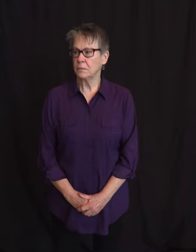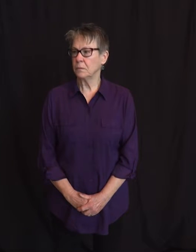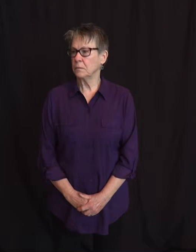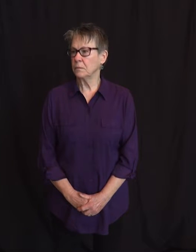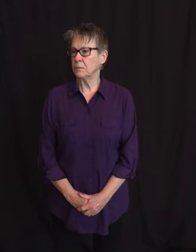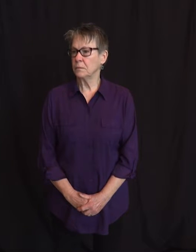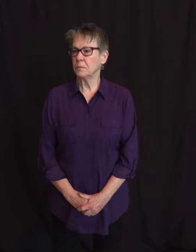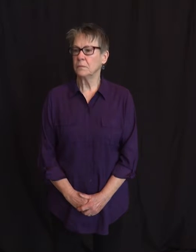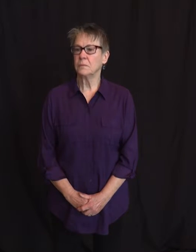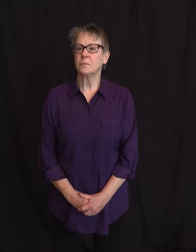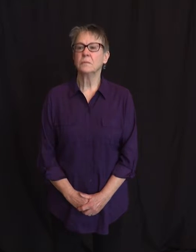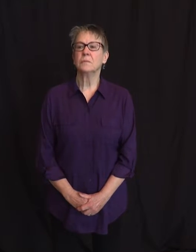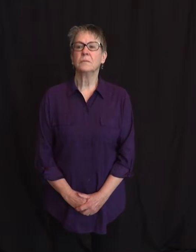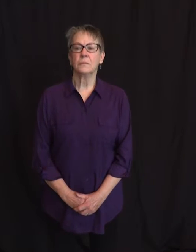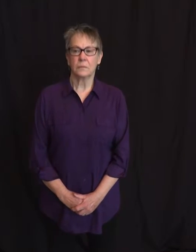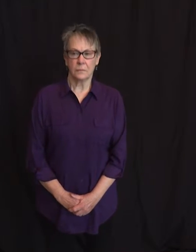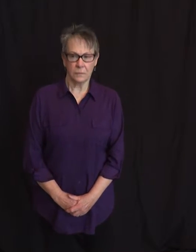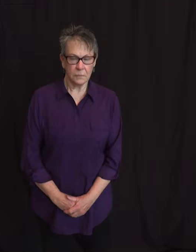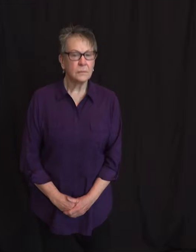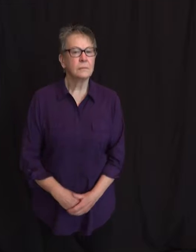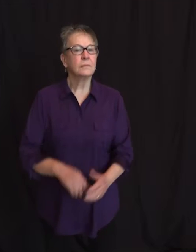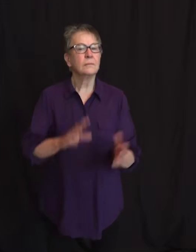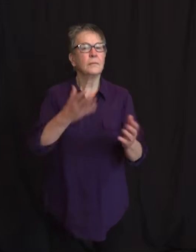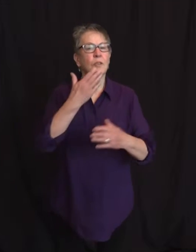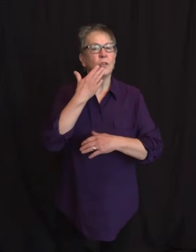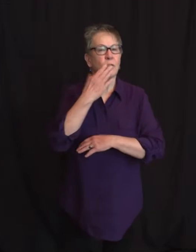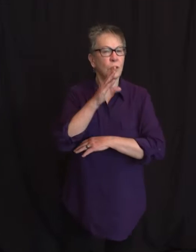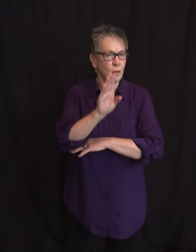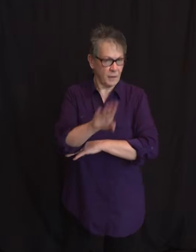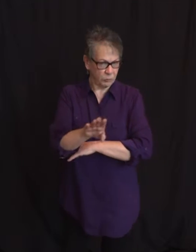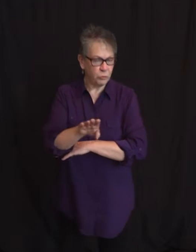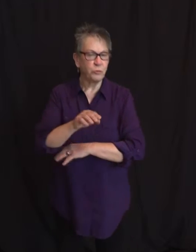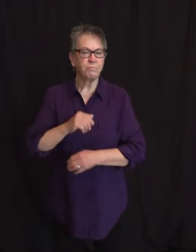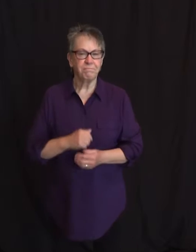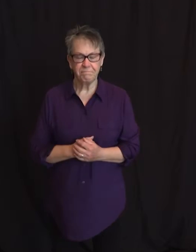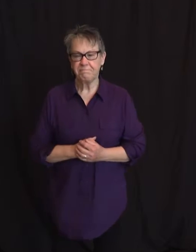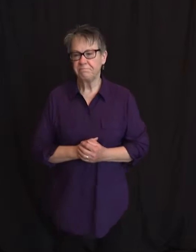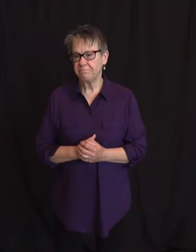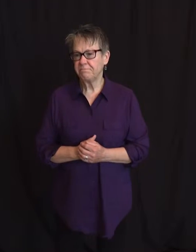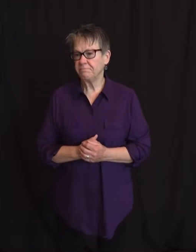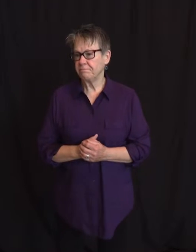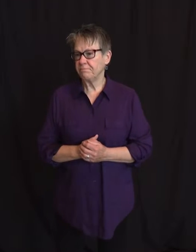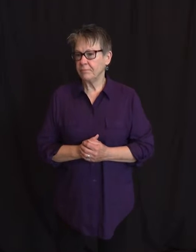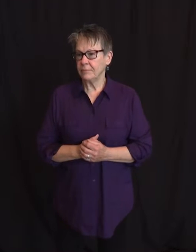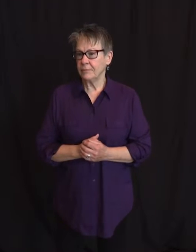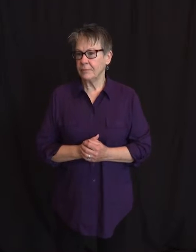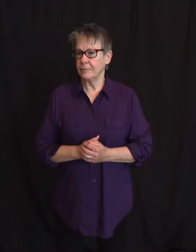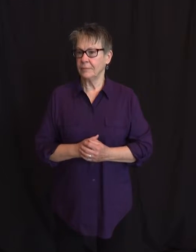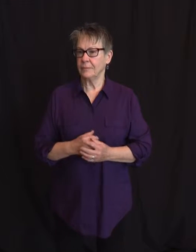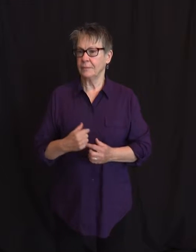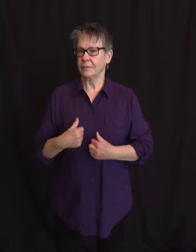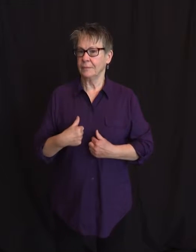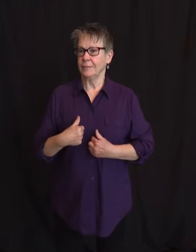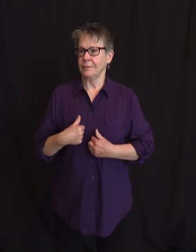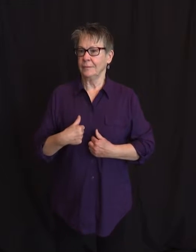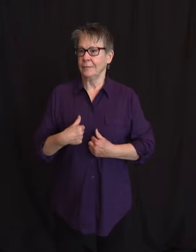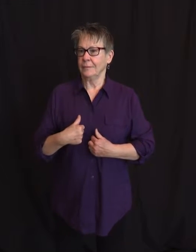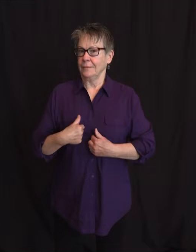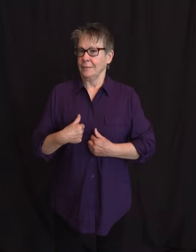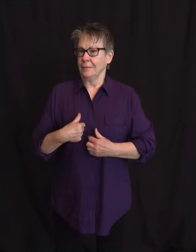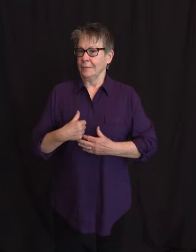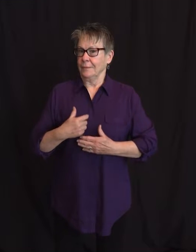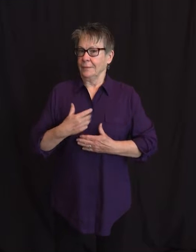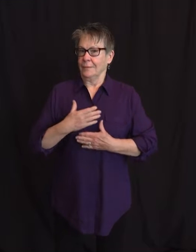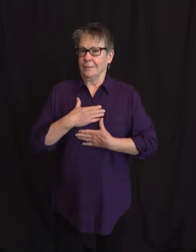Good afternoon, everyone. I am honored to be joined by the woman to my right, my partner in